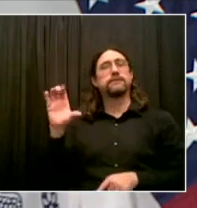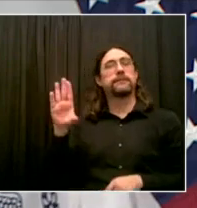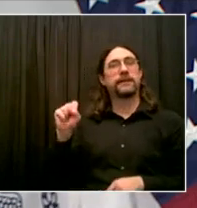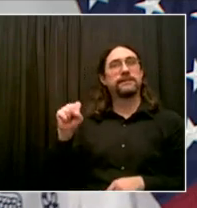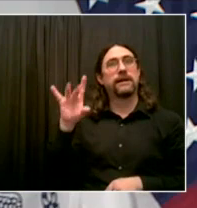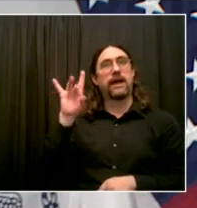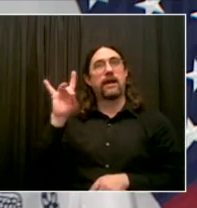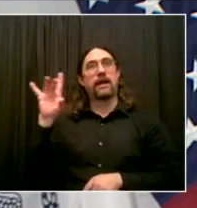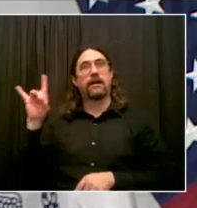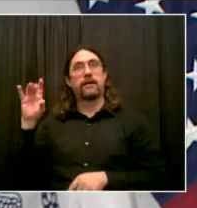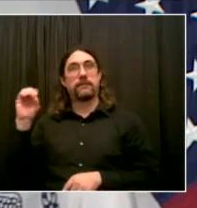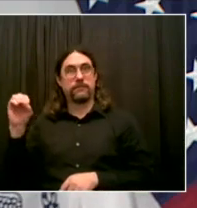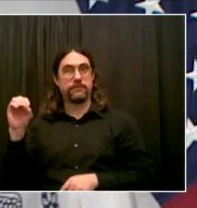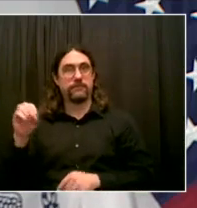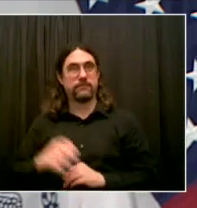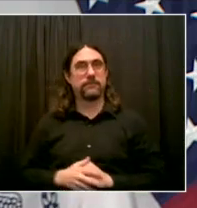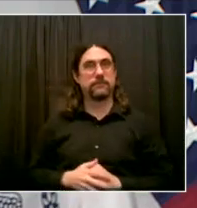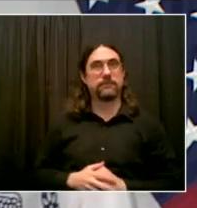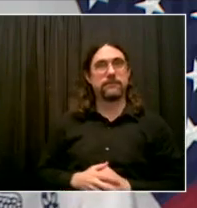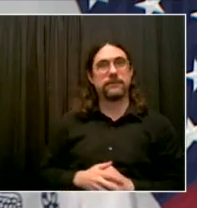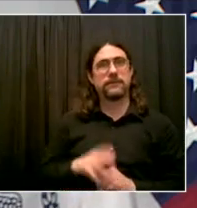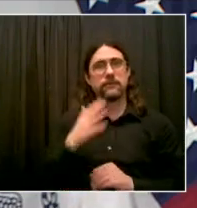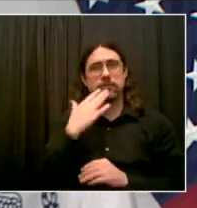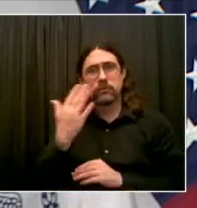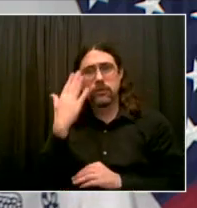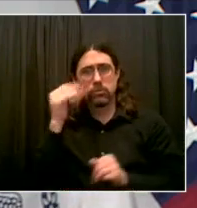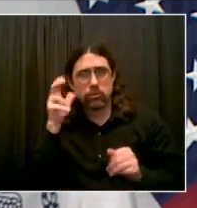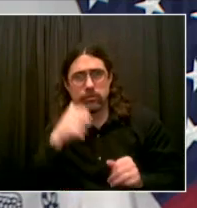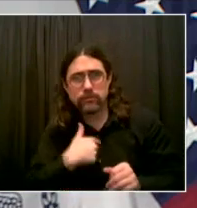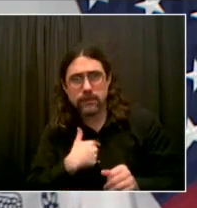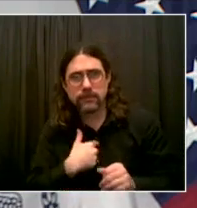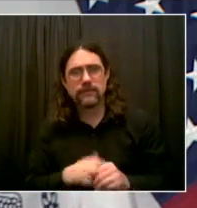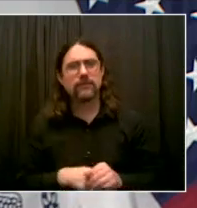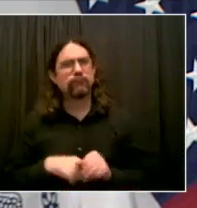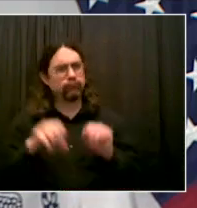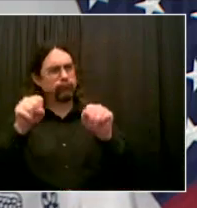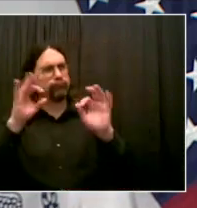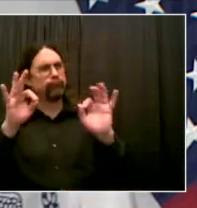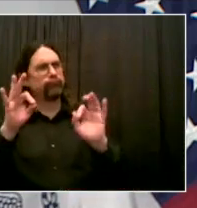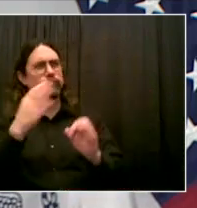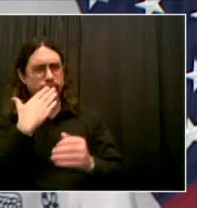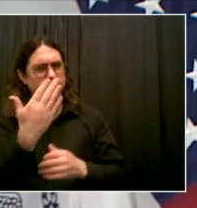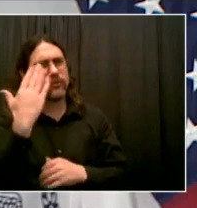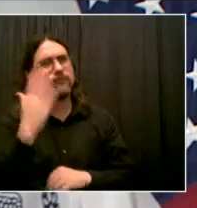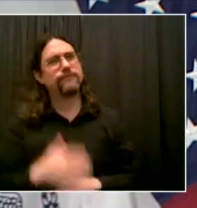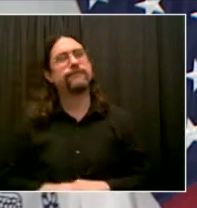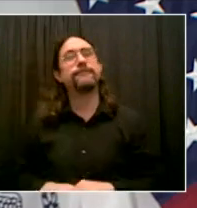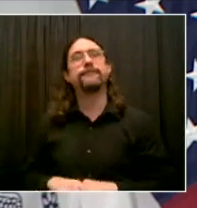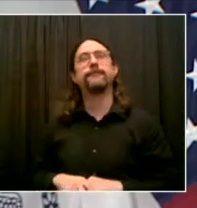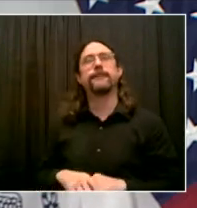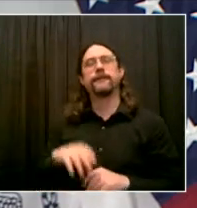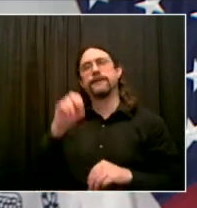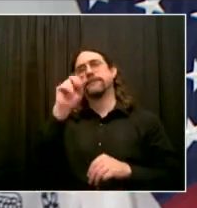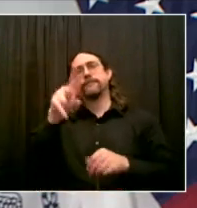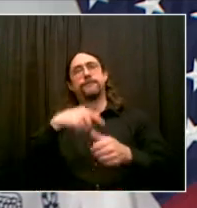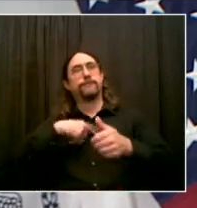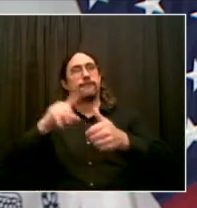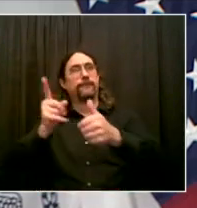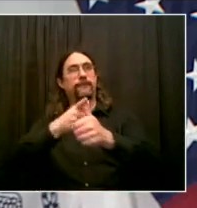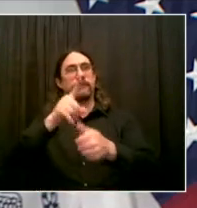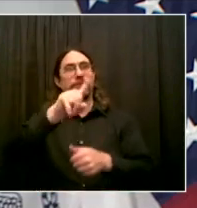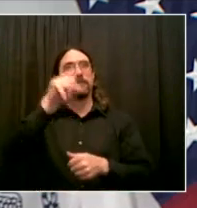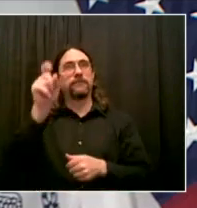taking the time. First question regards the, I want to get your health experts' input on this a little bit. New York Times article this